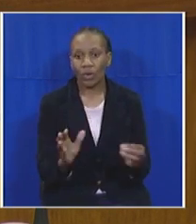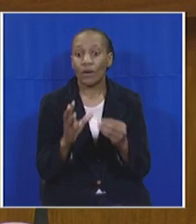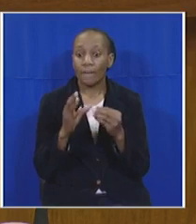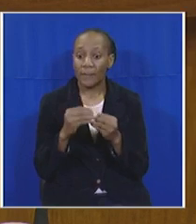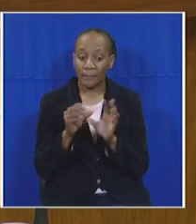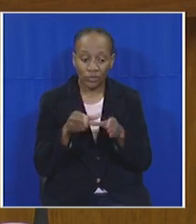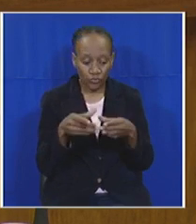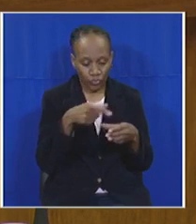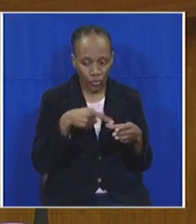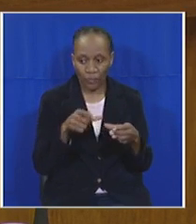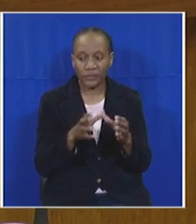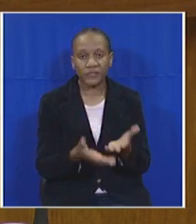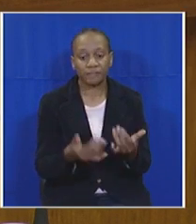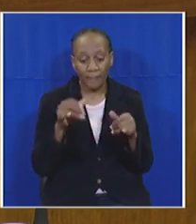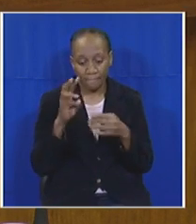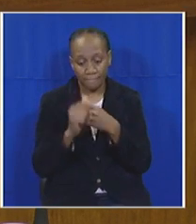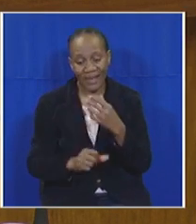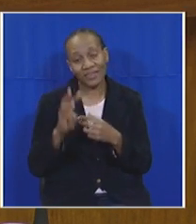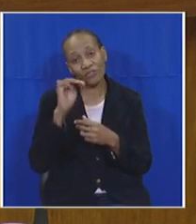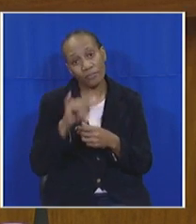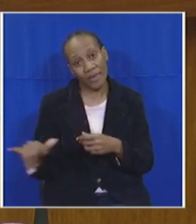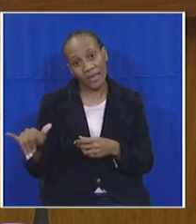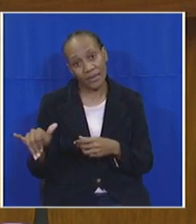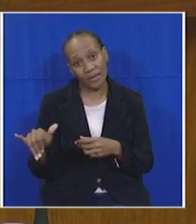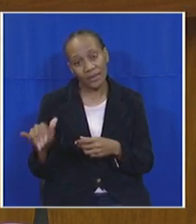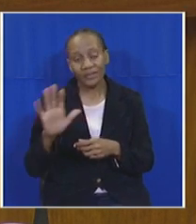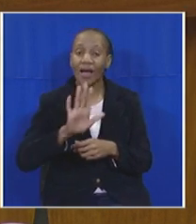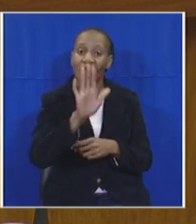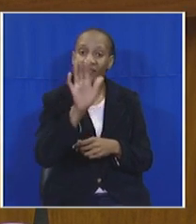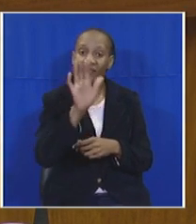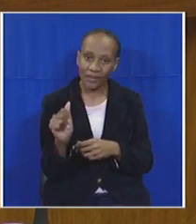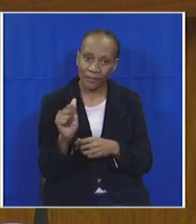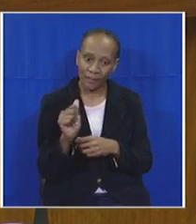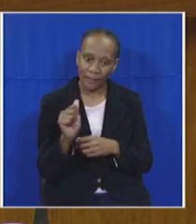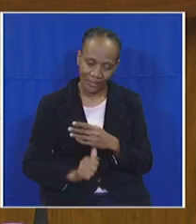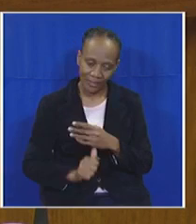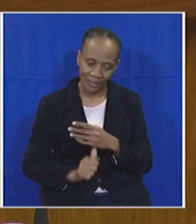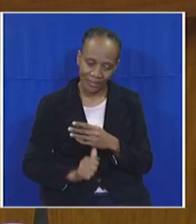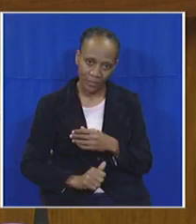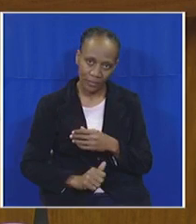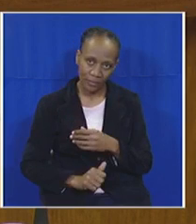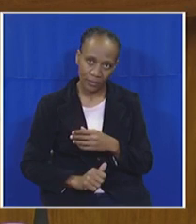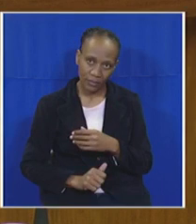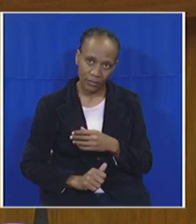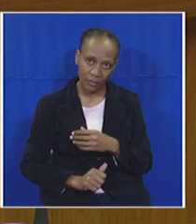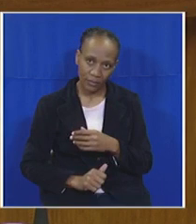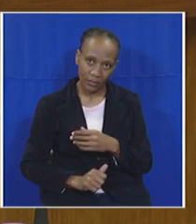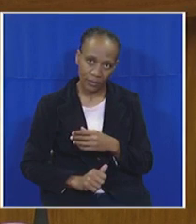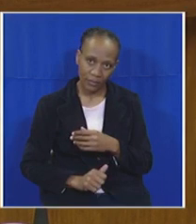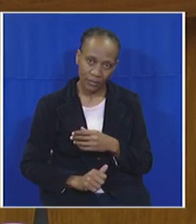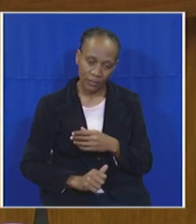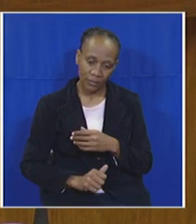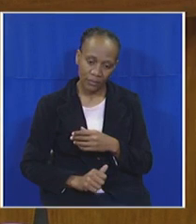uNhlaba, i-Africa Month, kubuye kube inyanga nje, lenyanga esiziqhayisa ngobuzwe kanye namasiko